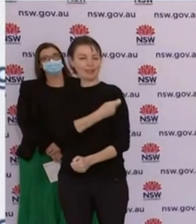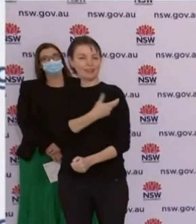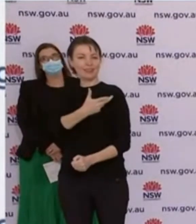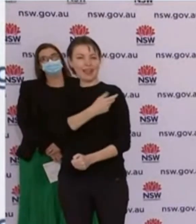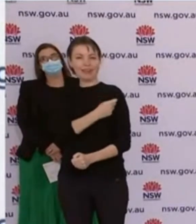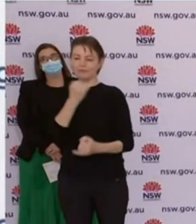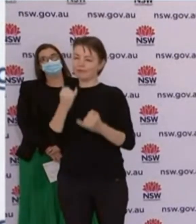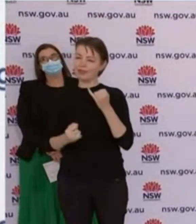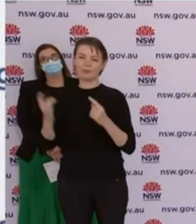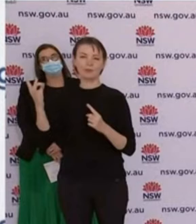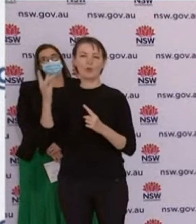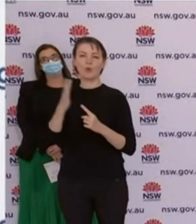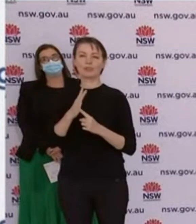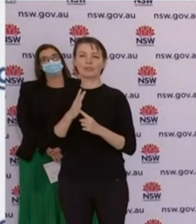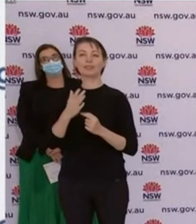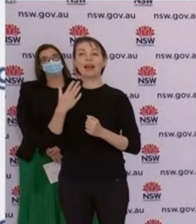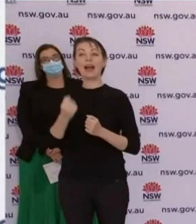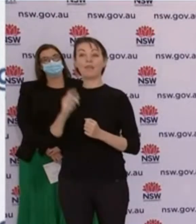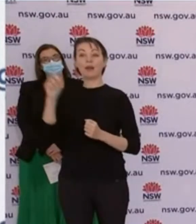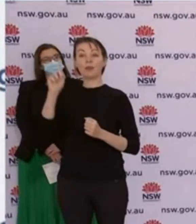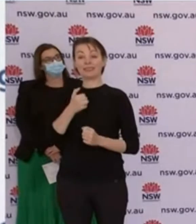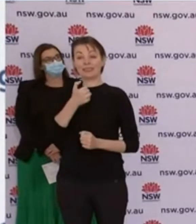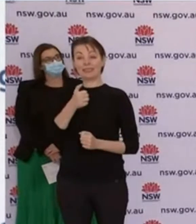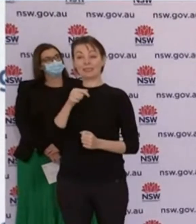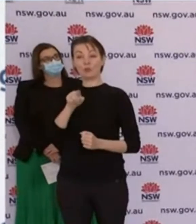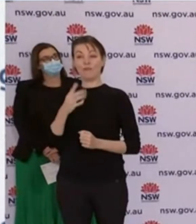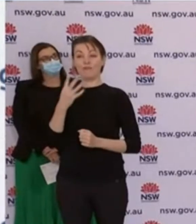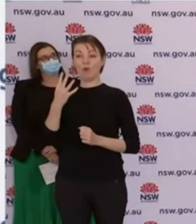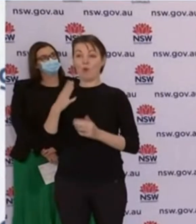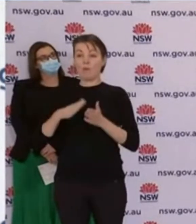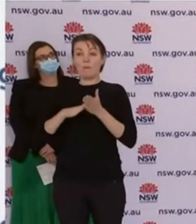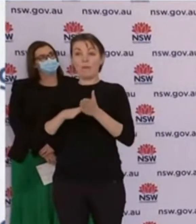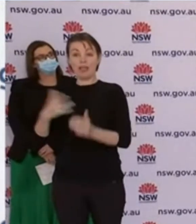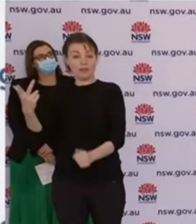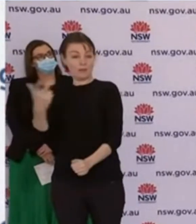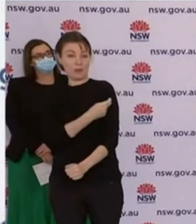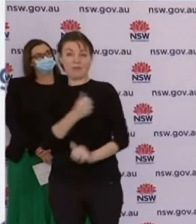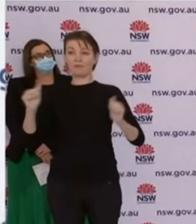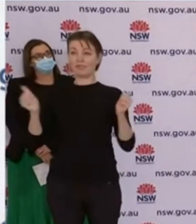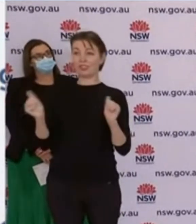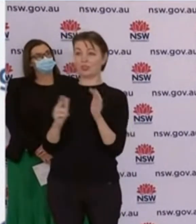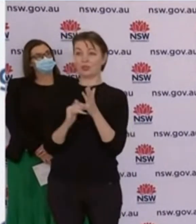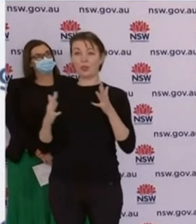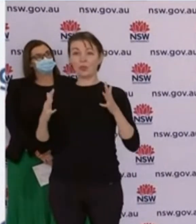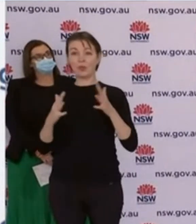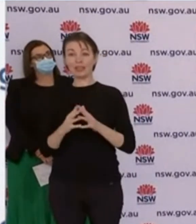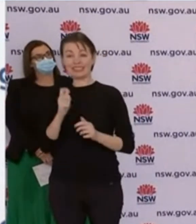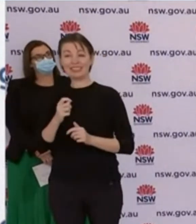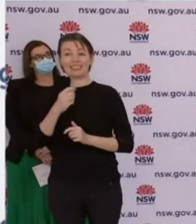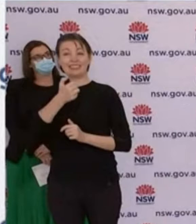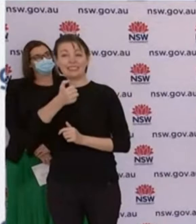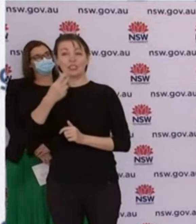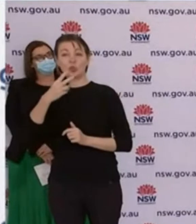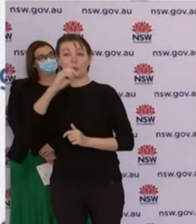so important. We currently have 6.4 million jabs in New South Wales. Nearly 62% of our population has